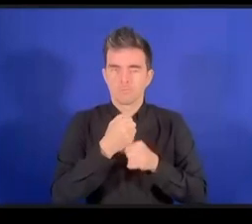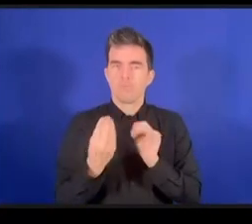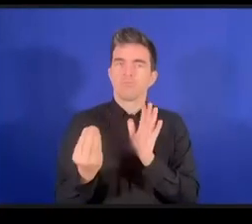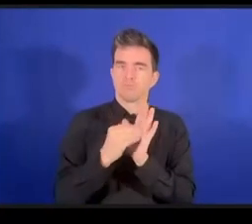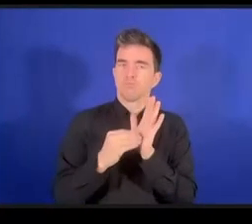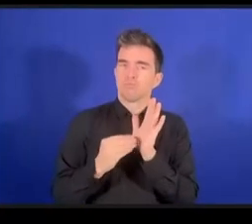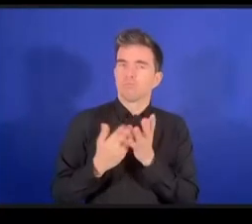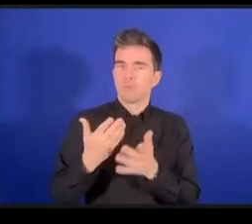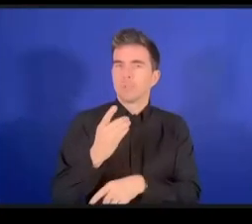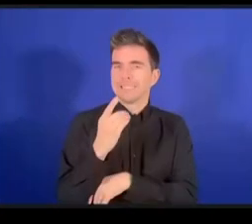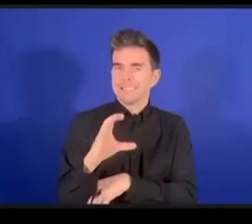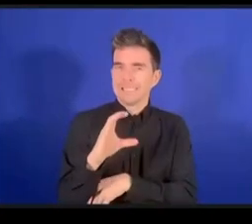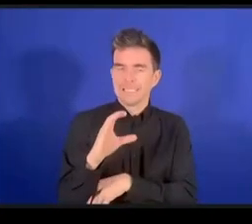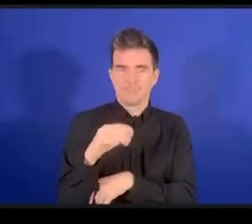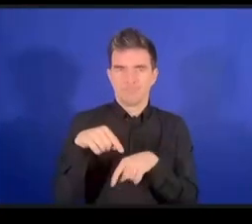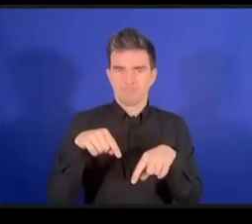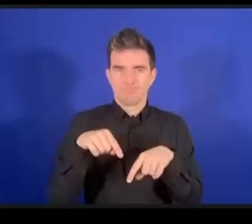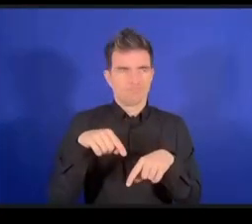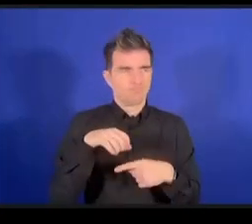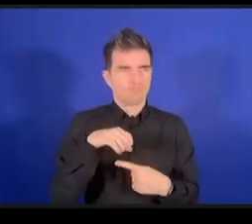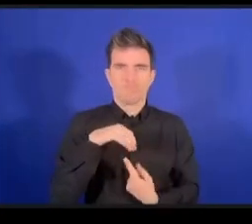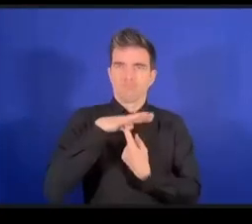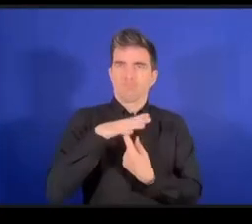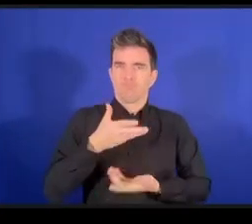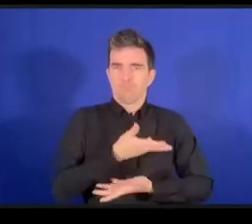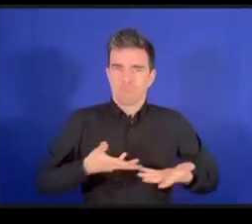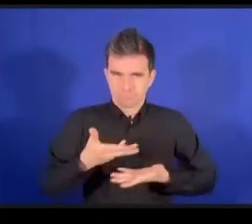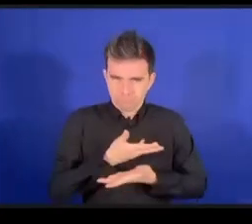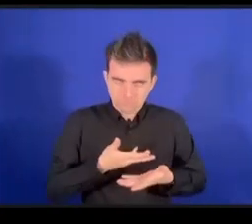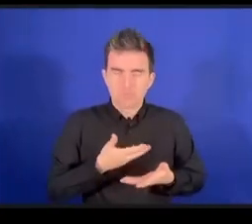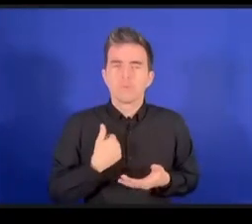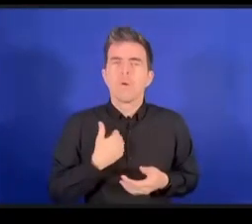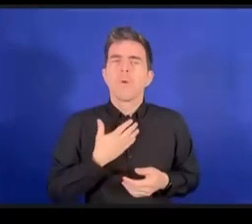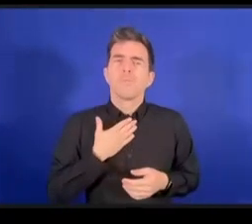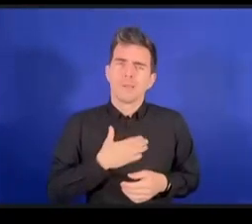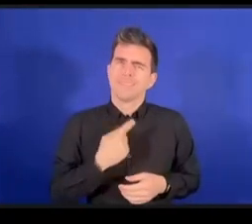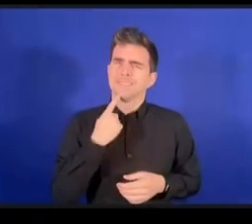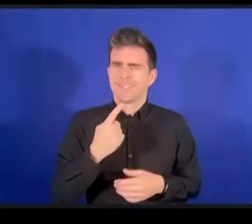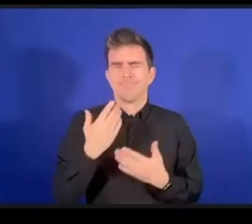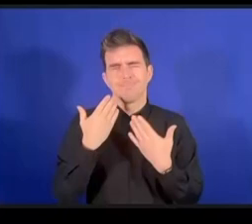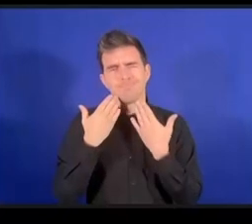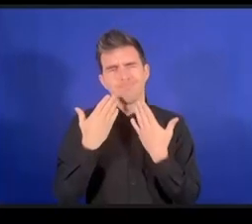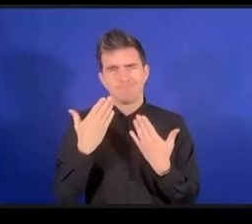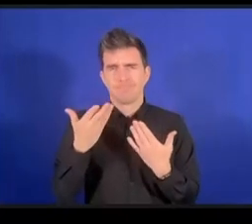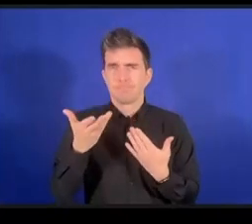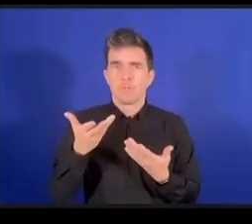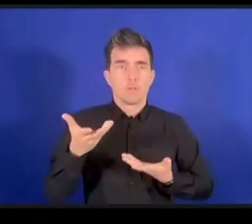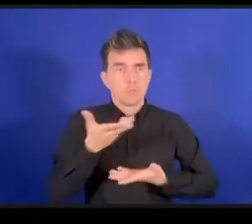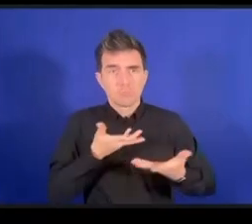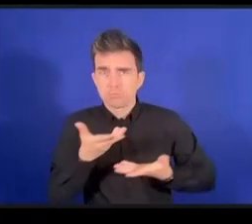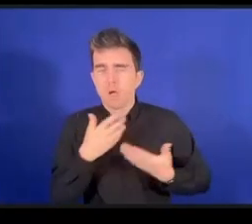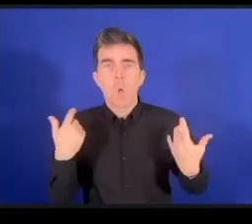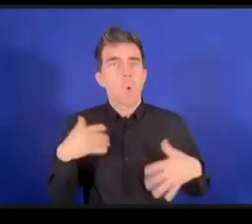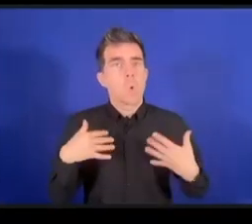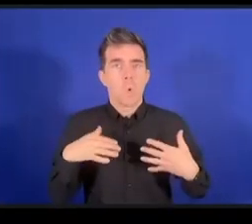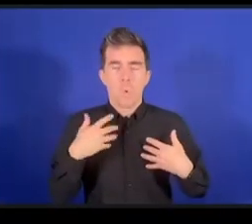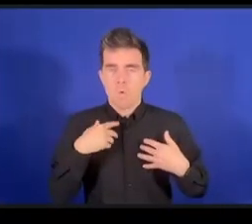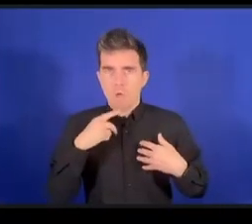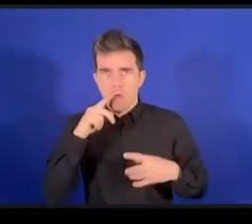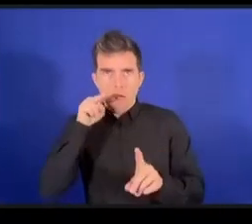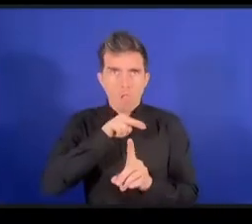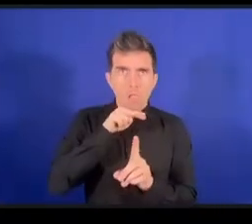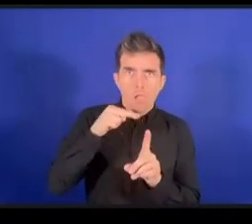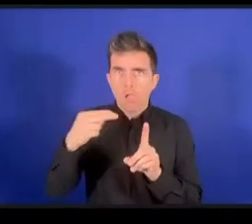however, and with many takeaways and call to action. but it will not be able to reiterate the